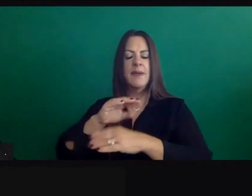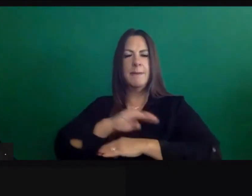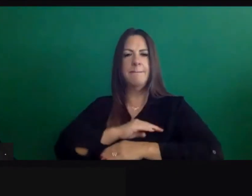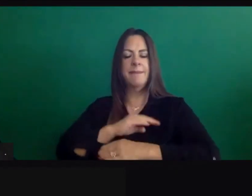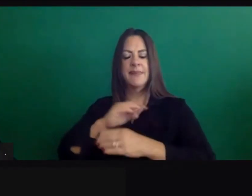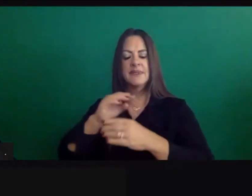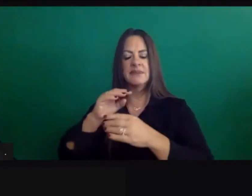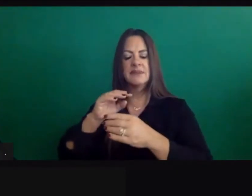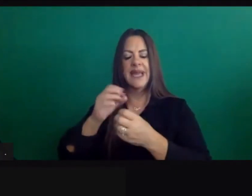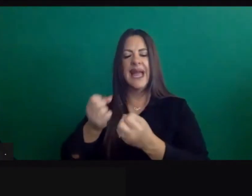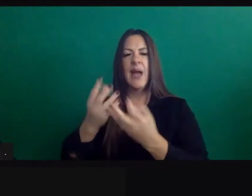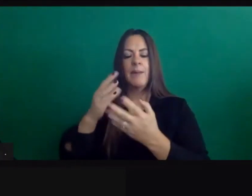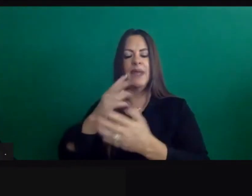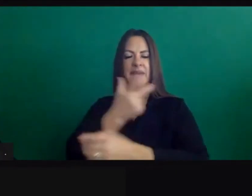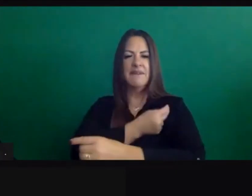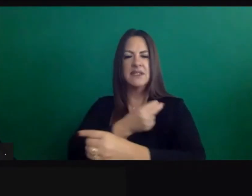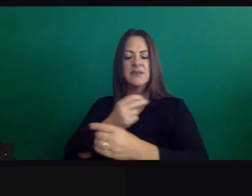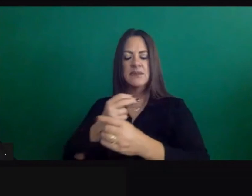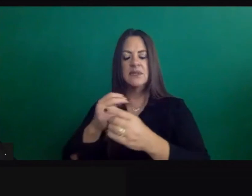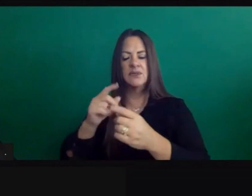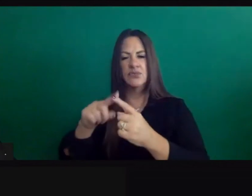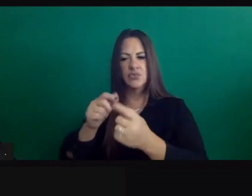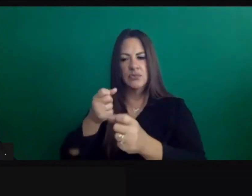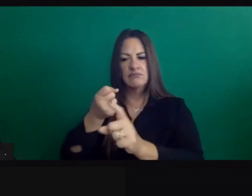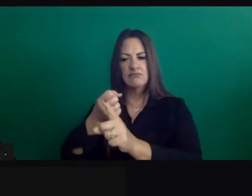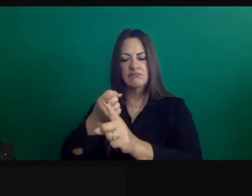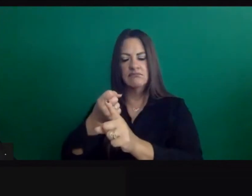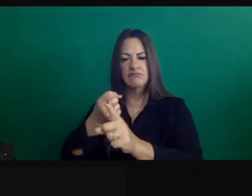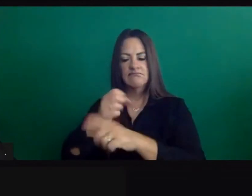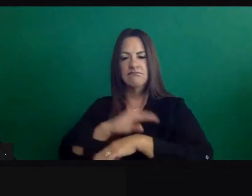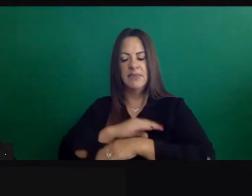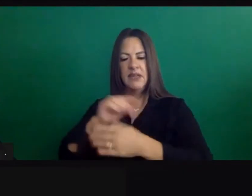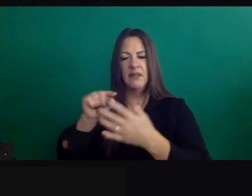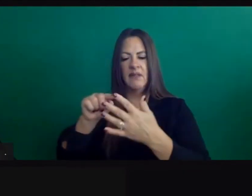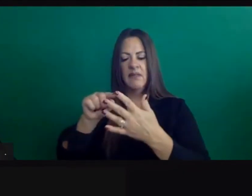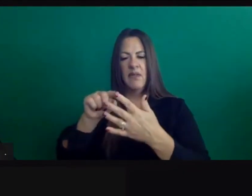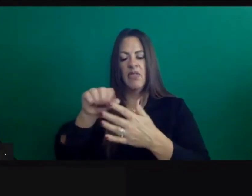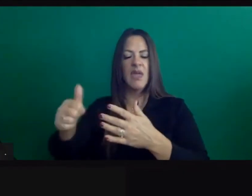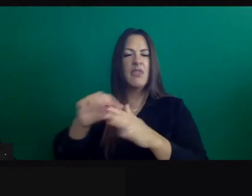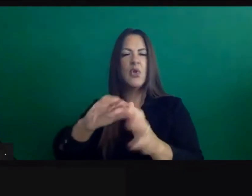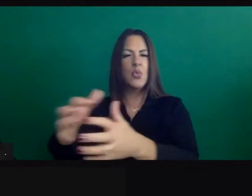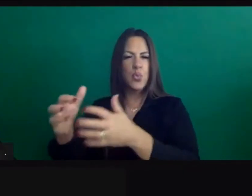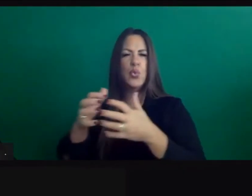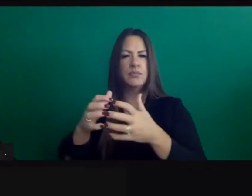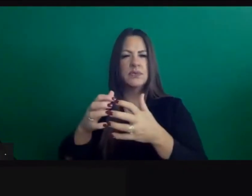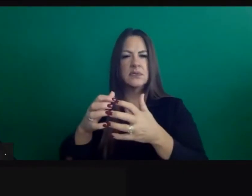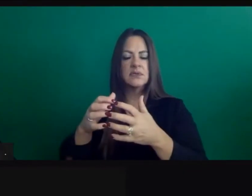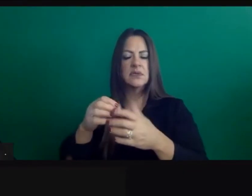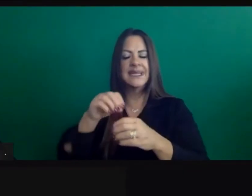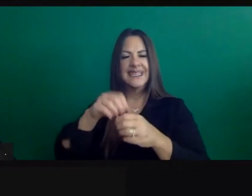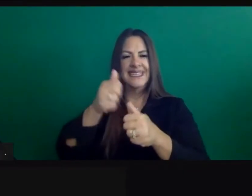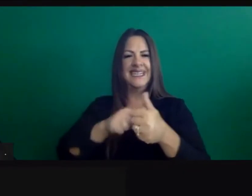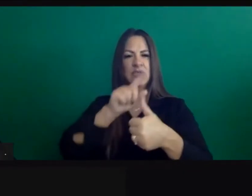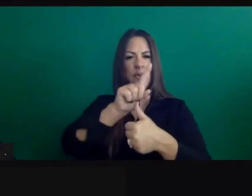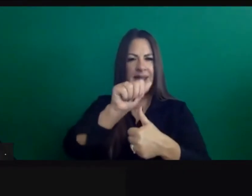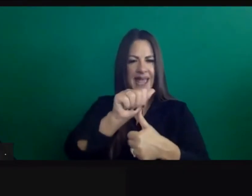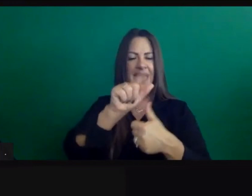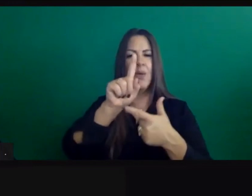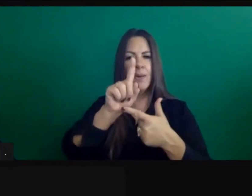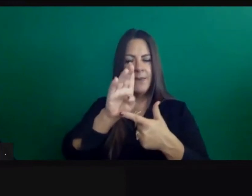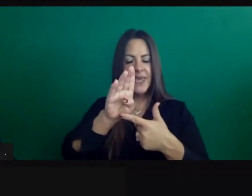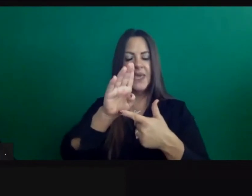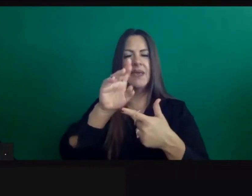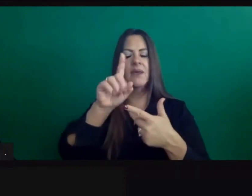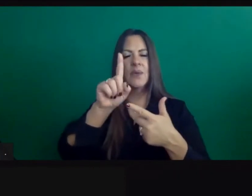amount of vaccine in proportion to that impact. So there's a number of different tools that we have used, will begin